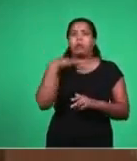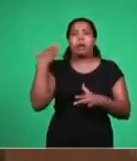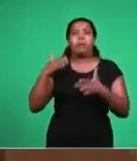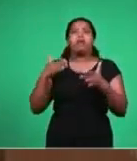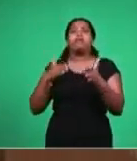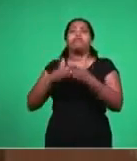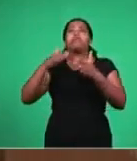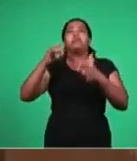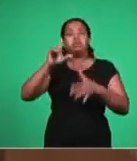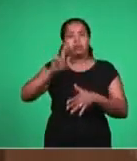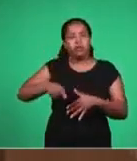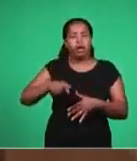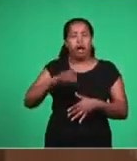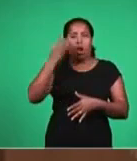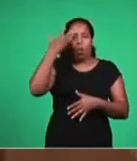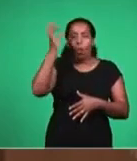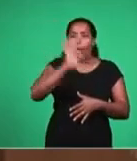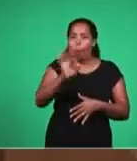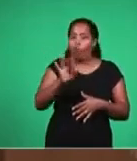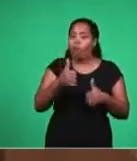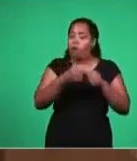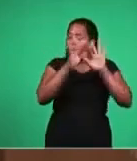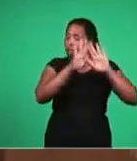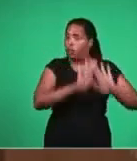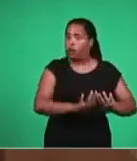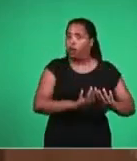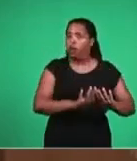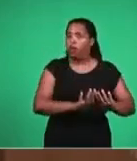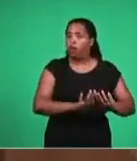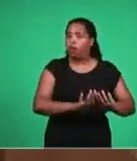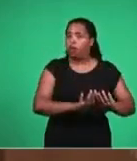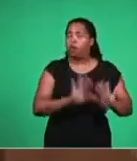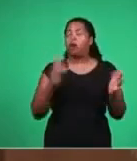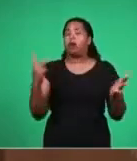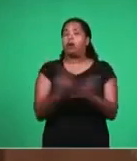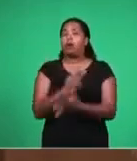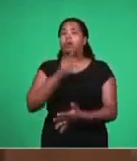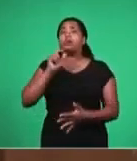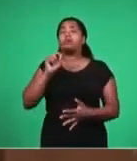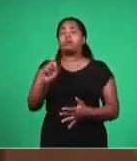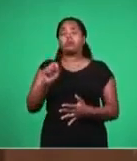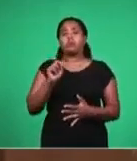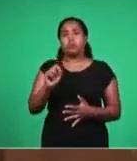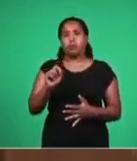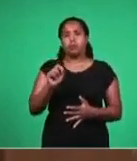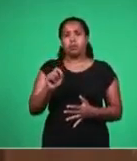Genesis. But let's understand now. They're gonna stay, and what's gonna happen?